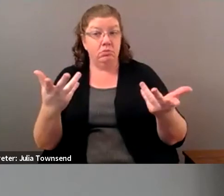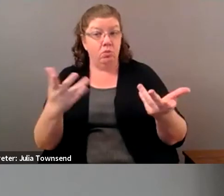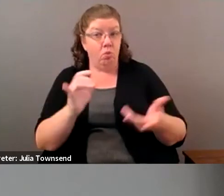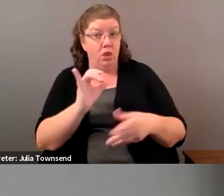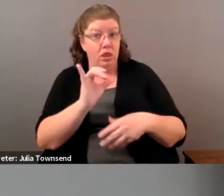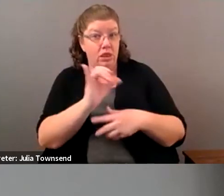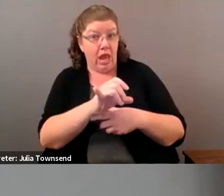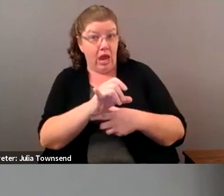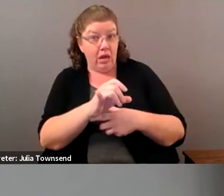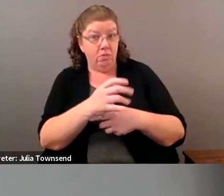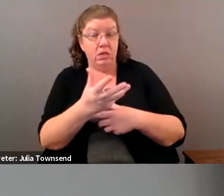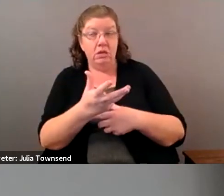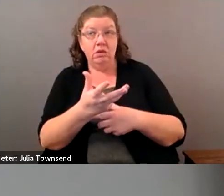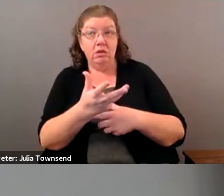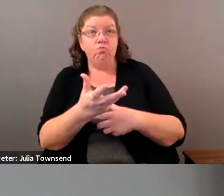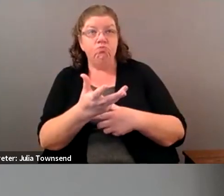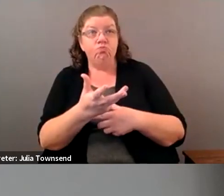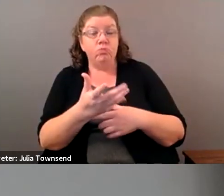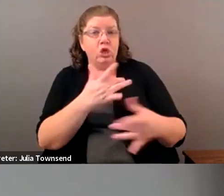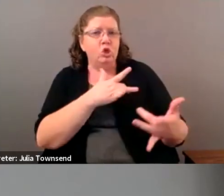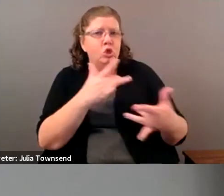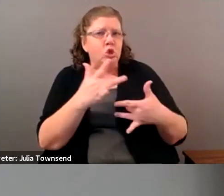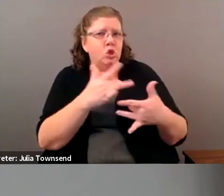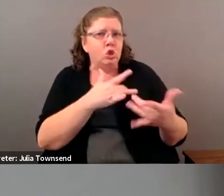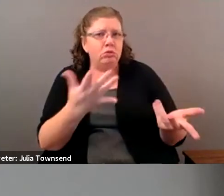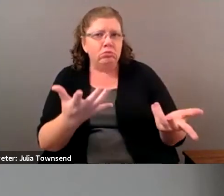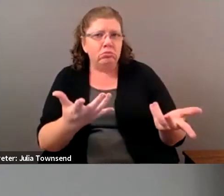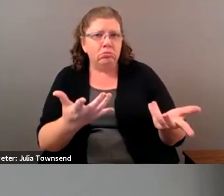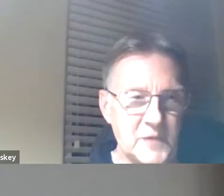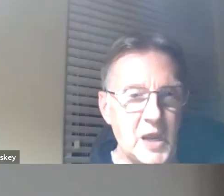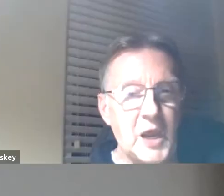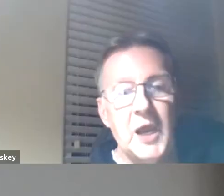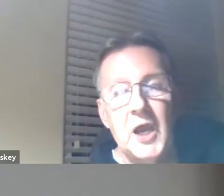be of concern? I mean, just.